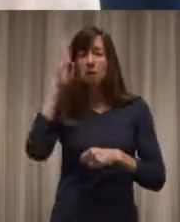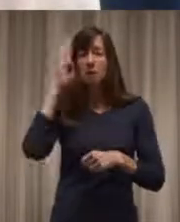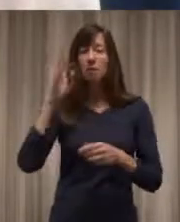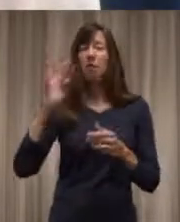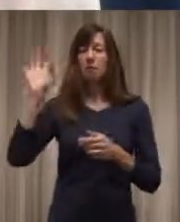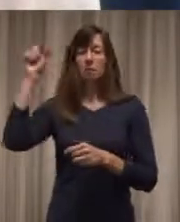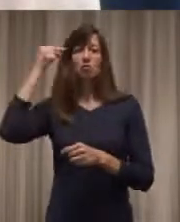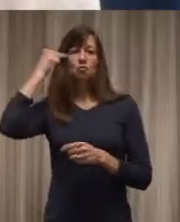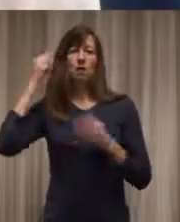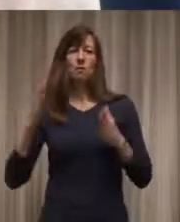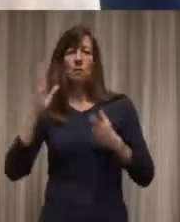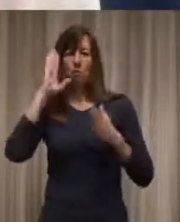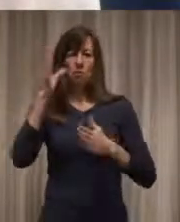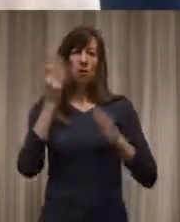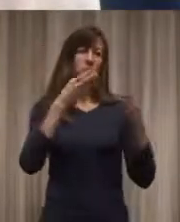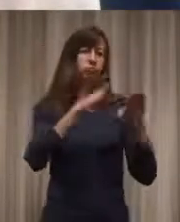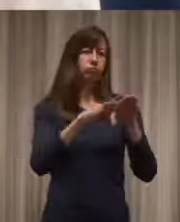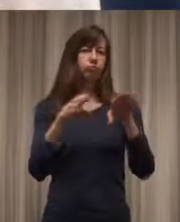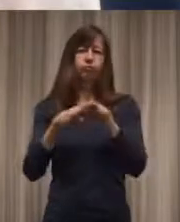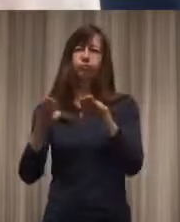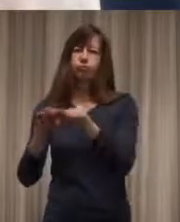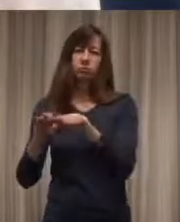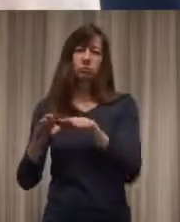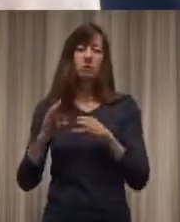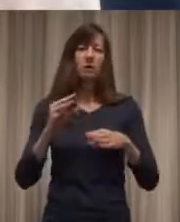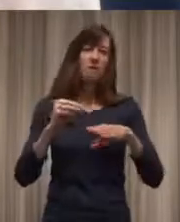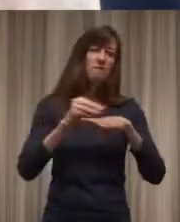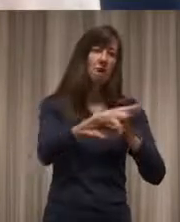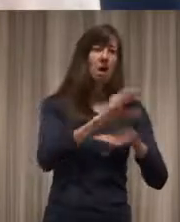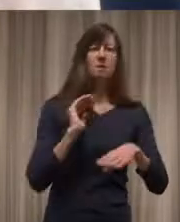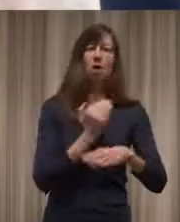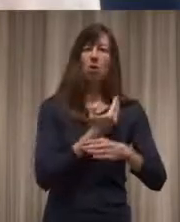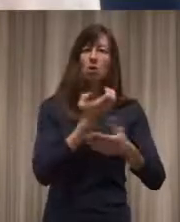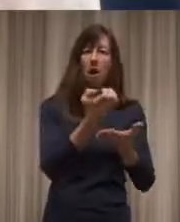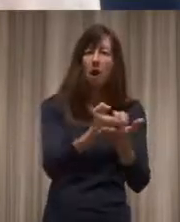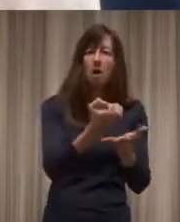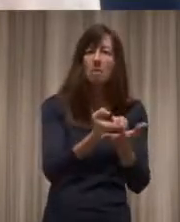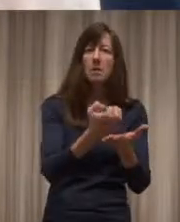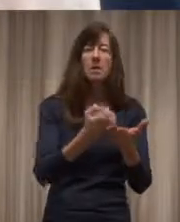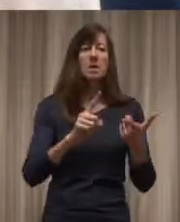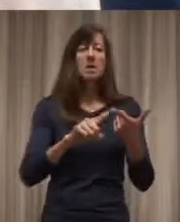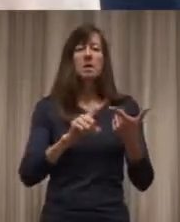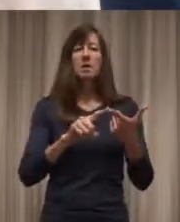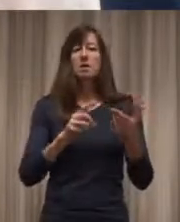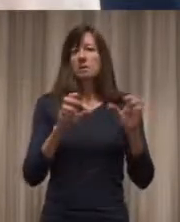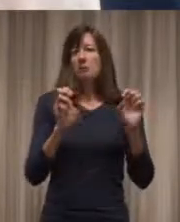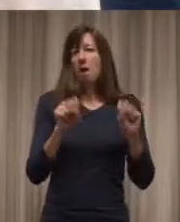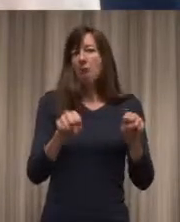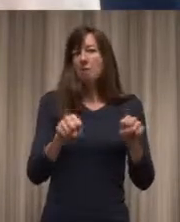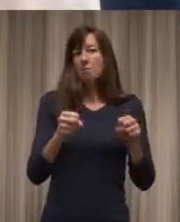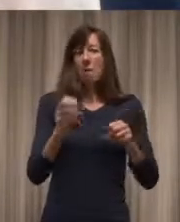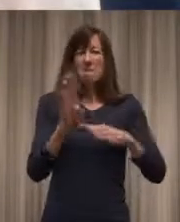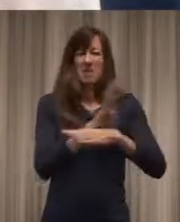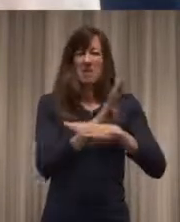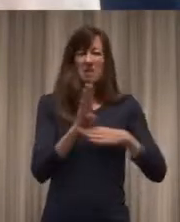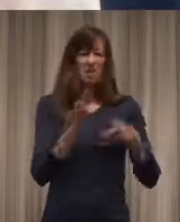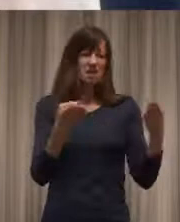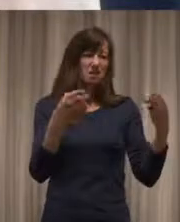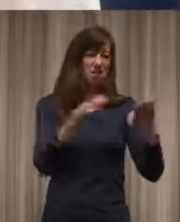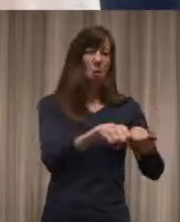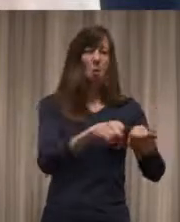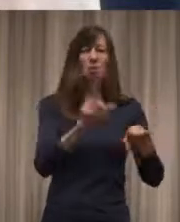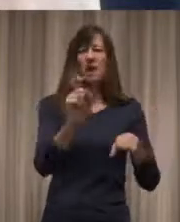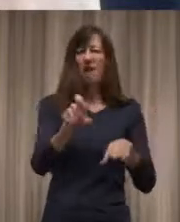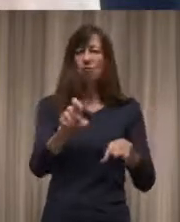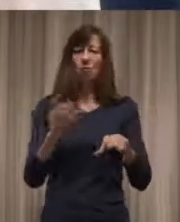impact our economy with potential additional business shutdowns. We know that is not something that we want to do in a